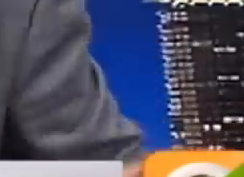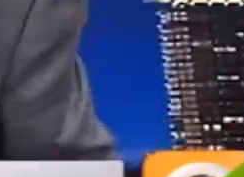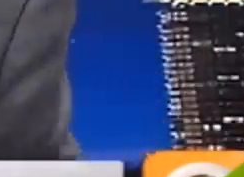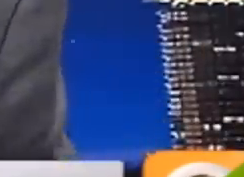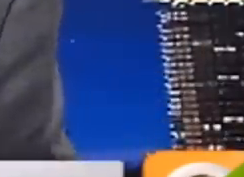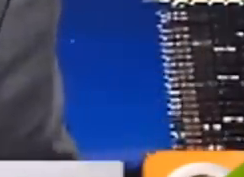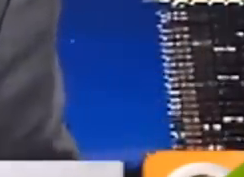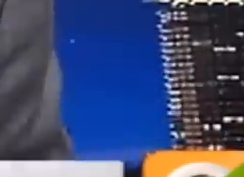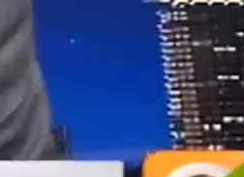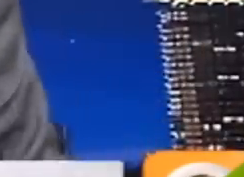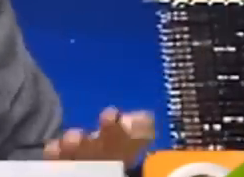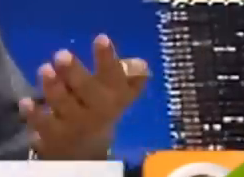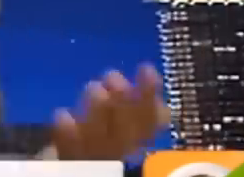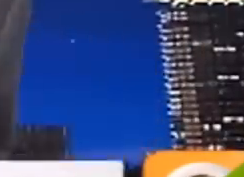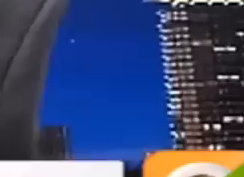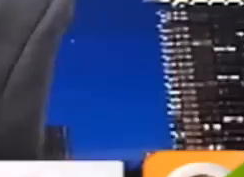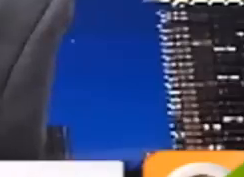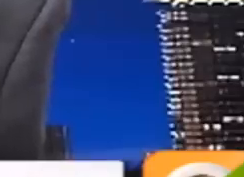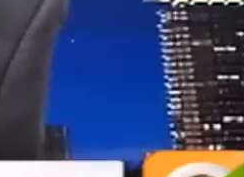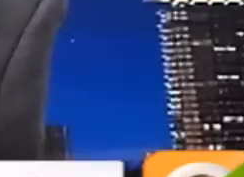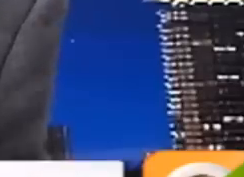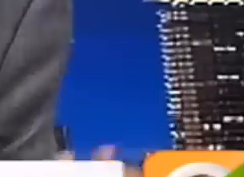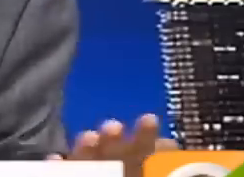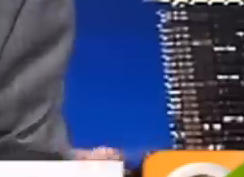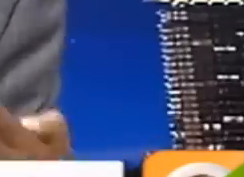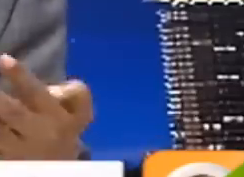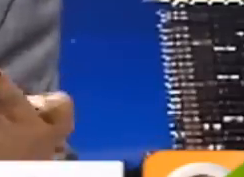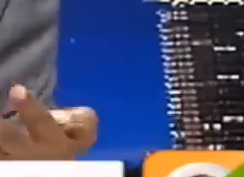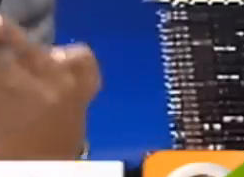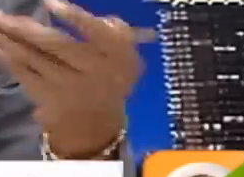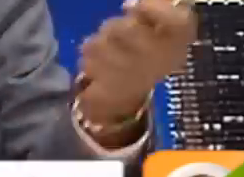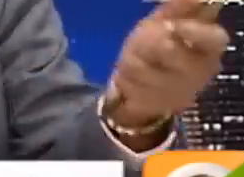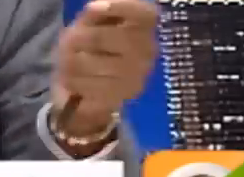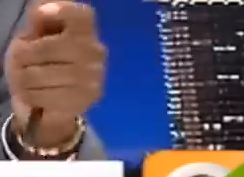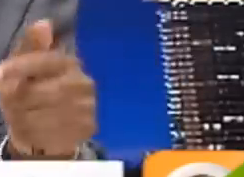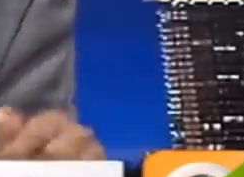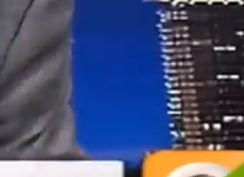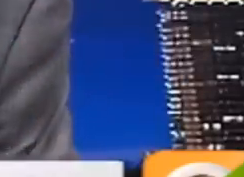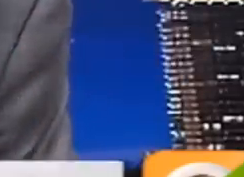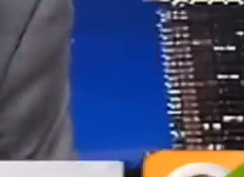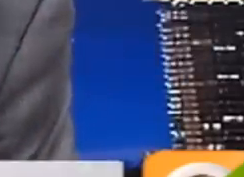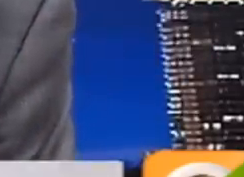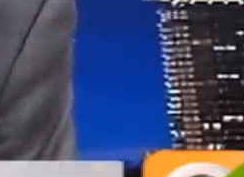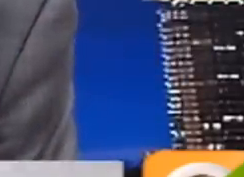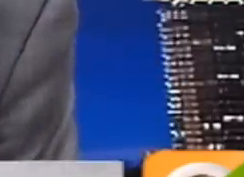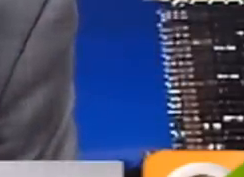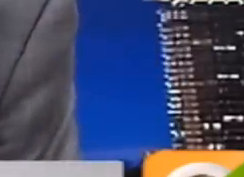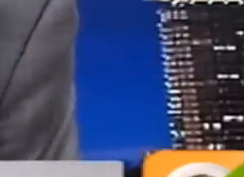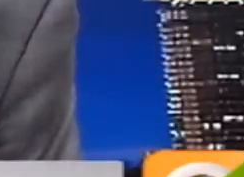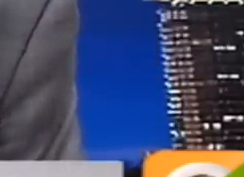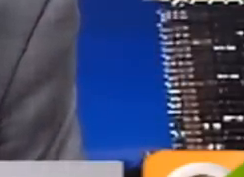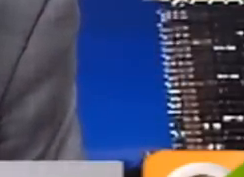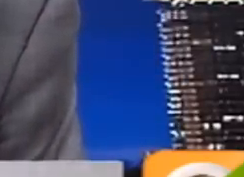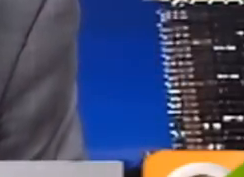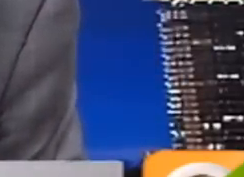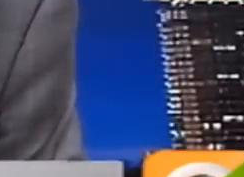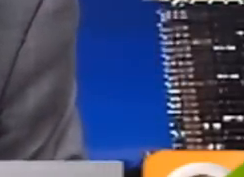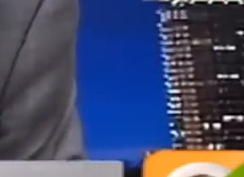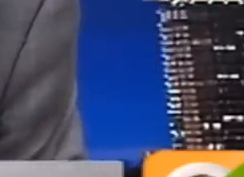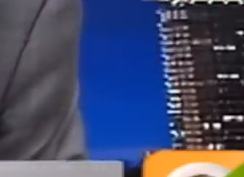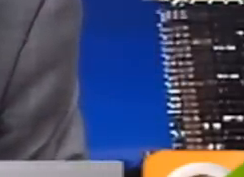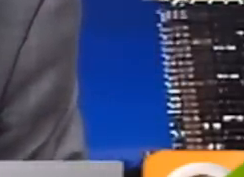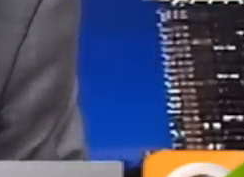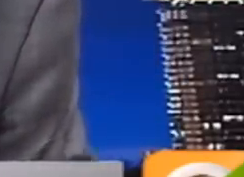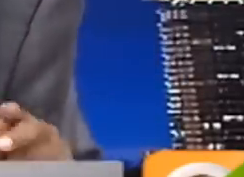saw in 2017, where we almost two countries. Yep. You know, we cannot. I cannot. I'll be the last person to oppose the handshake if the